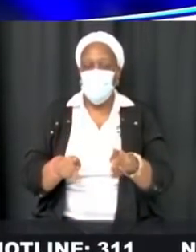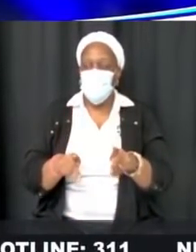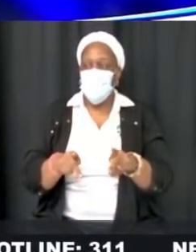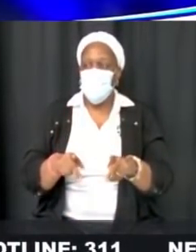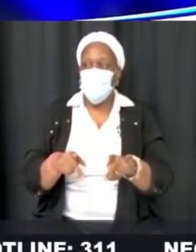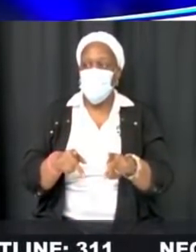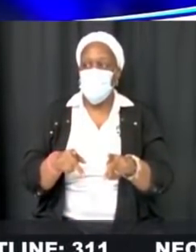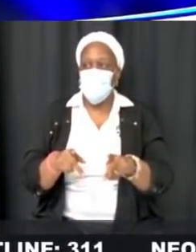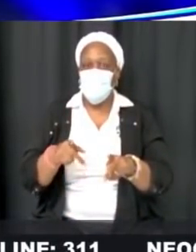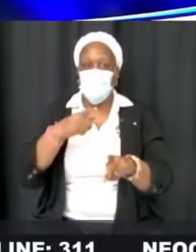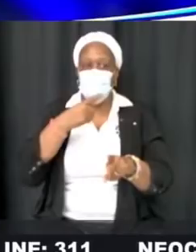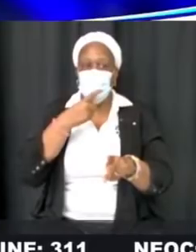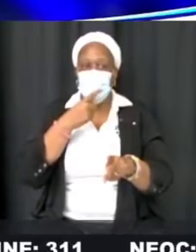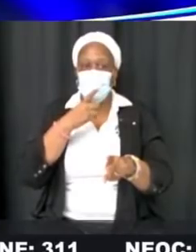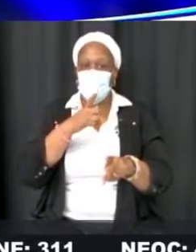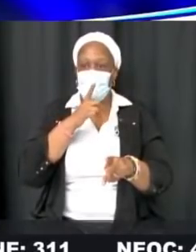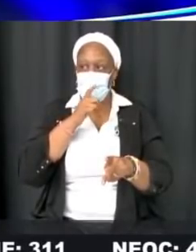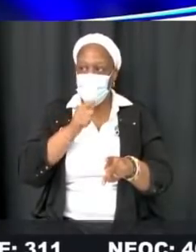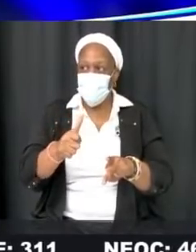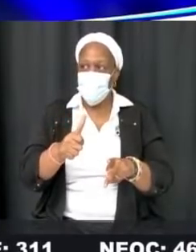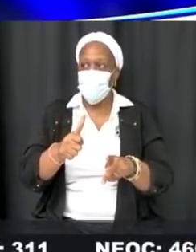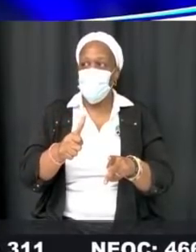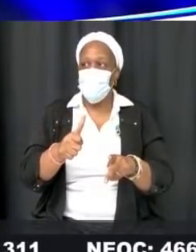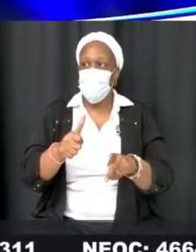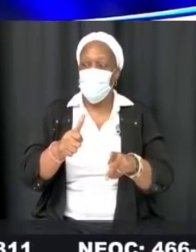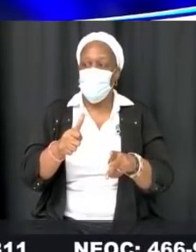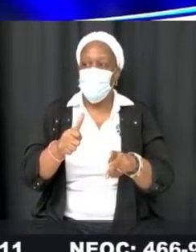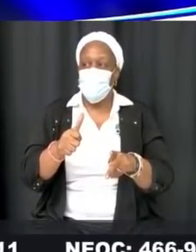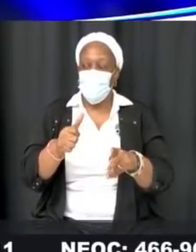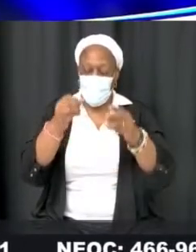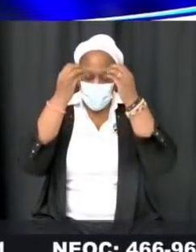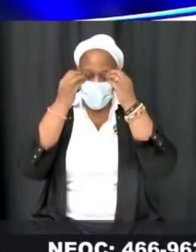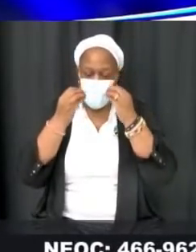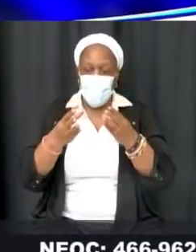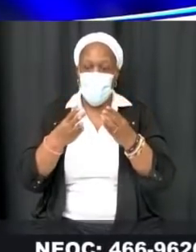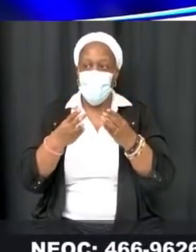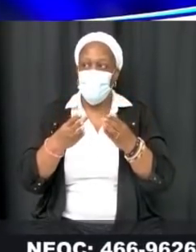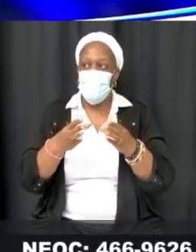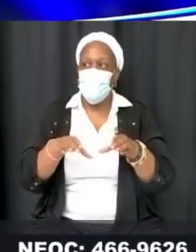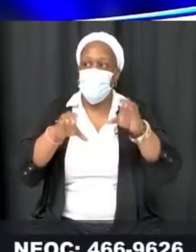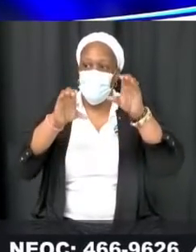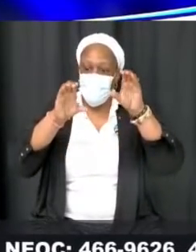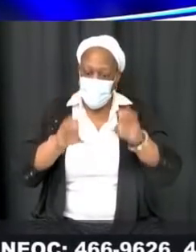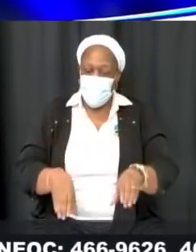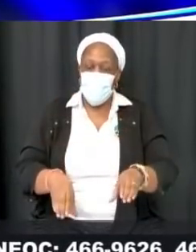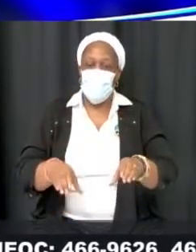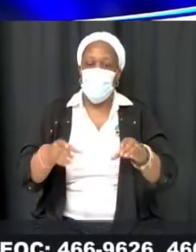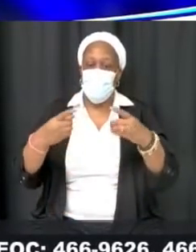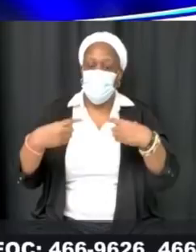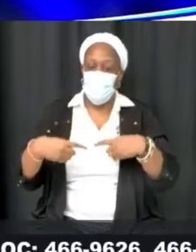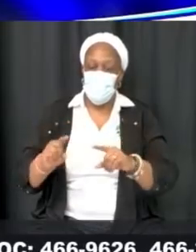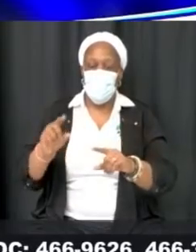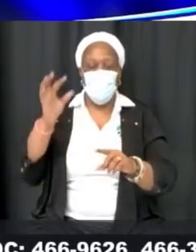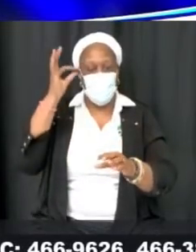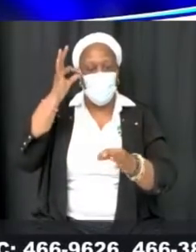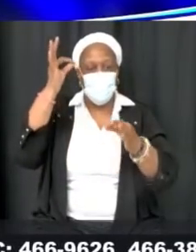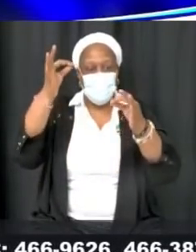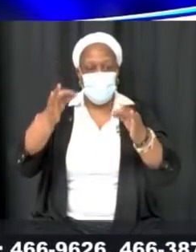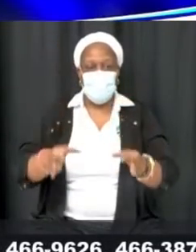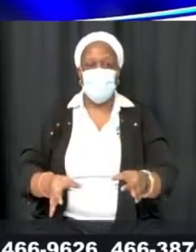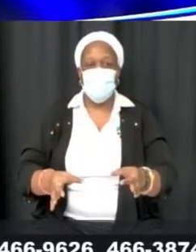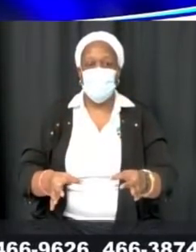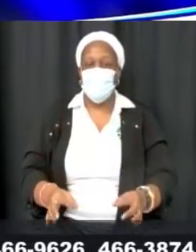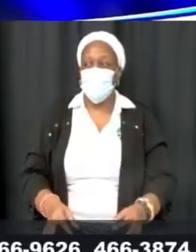the authority of this act, commits an offense and is liable upon summary conviction, where no other penalty